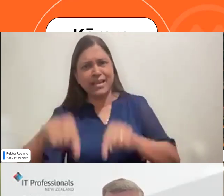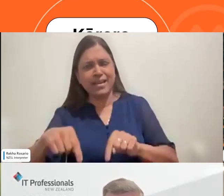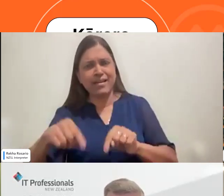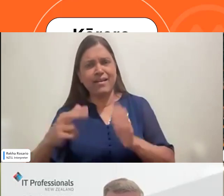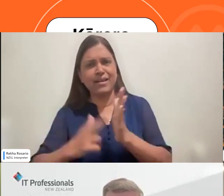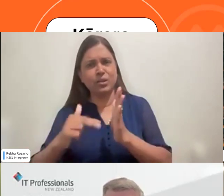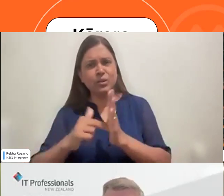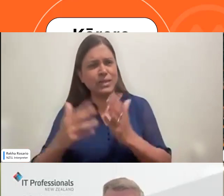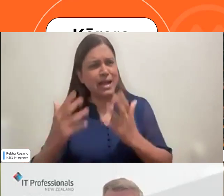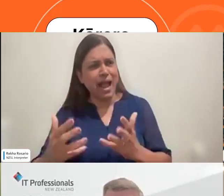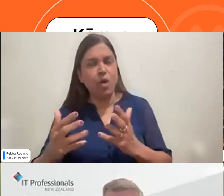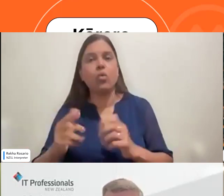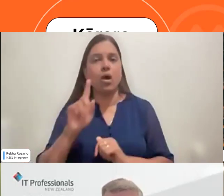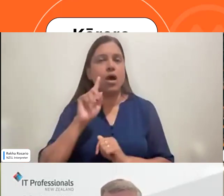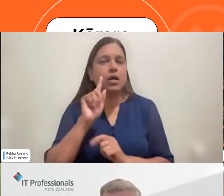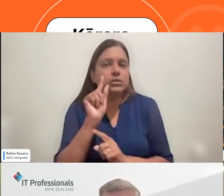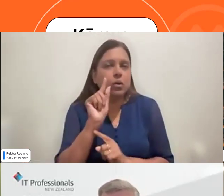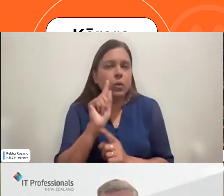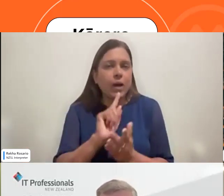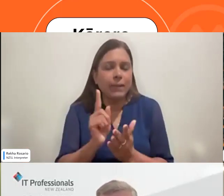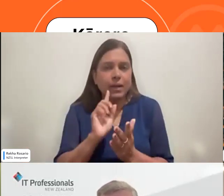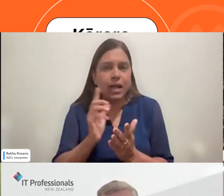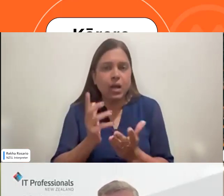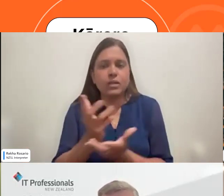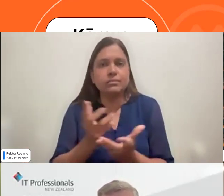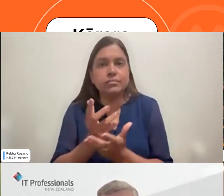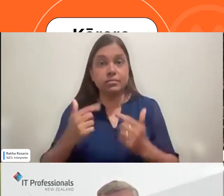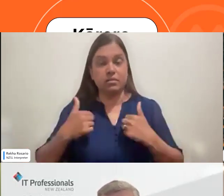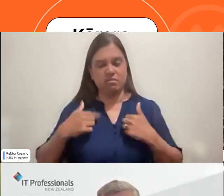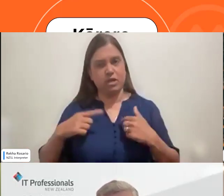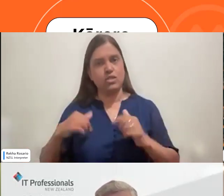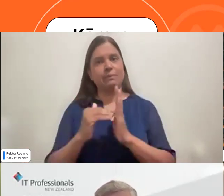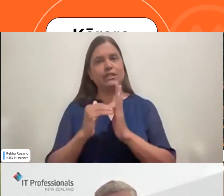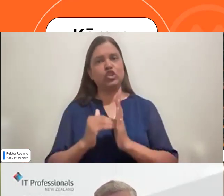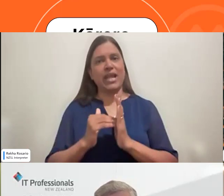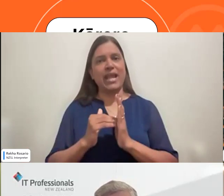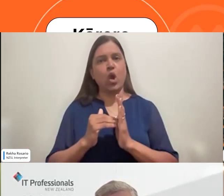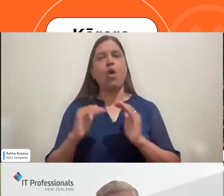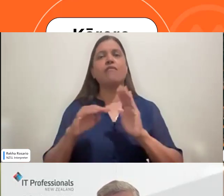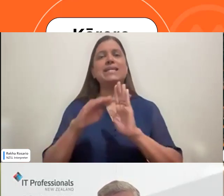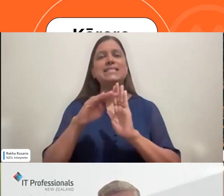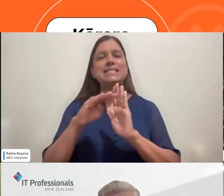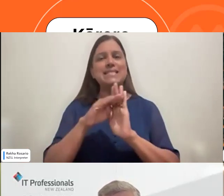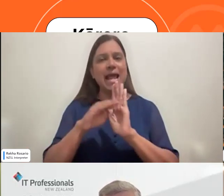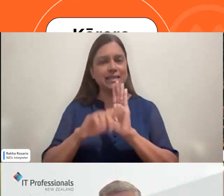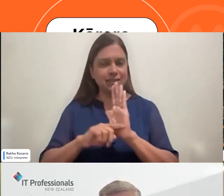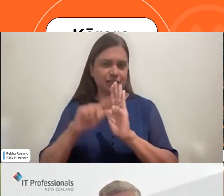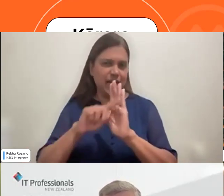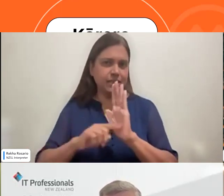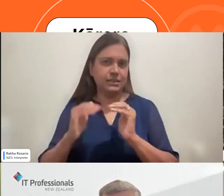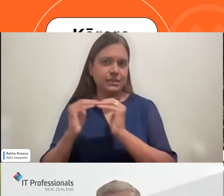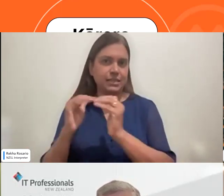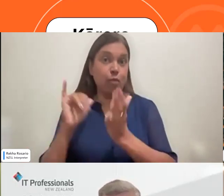So I'll just address you momentarily as chair of the Standards Approval Board. I'm really happy to investigate where